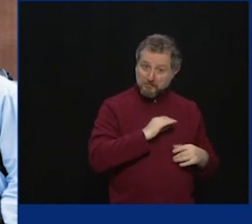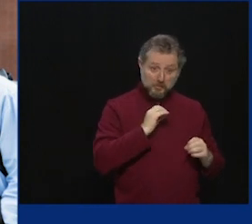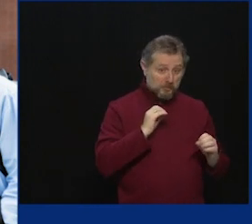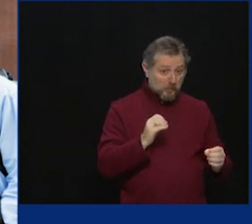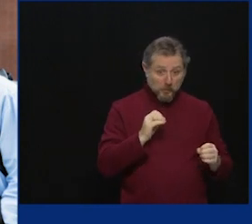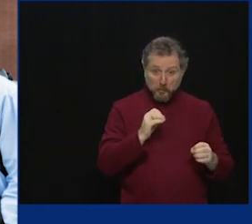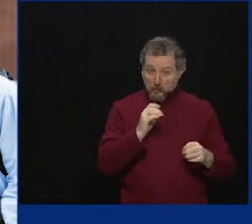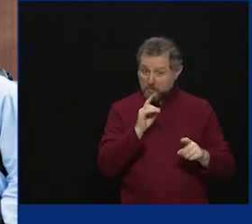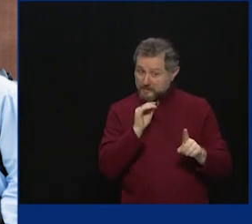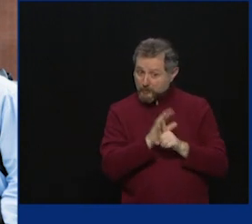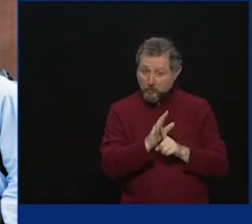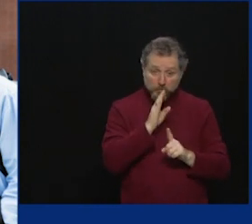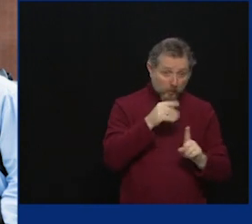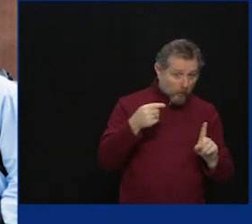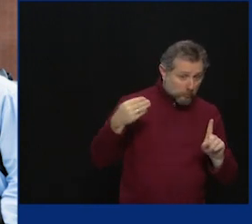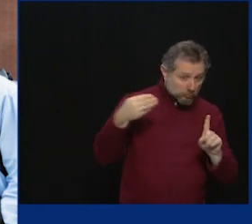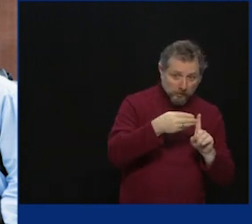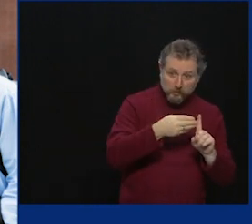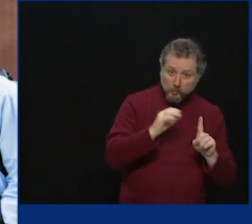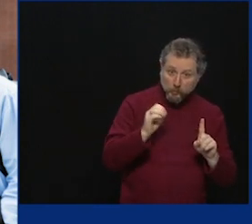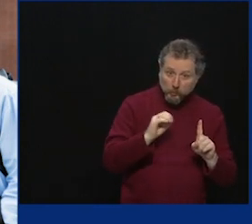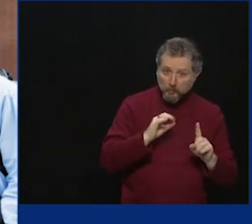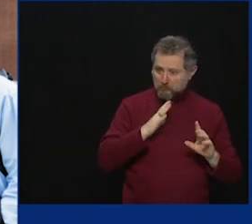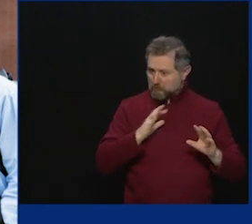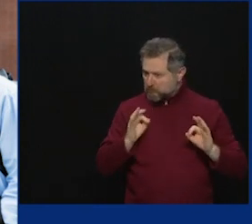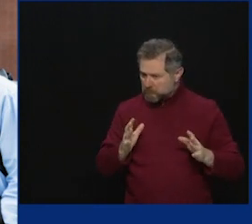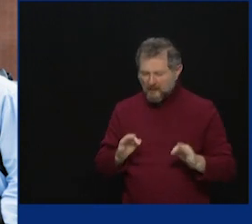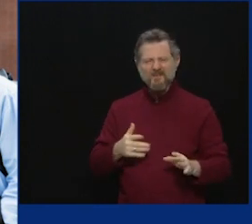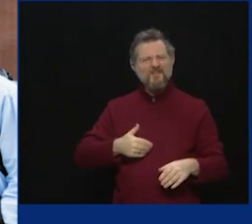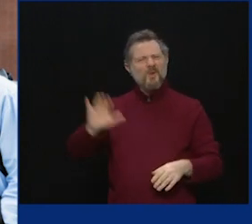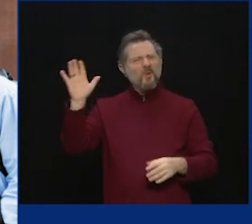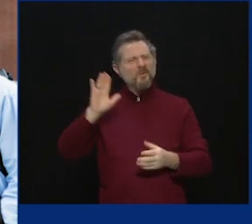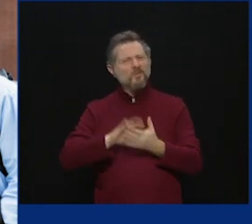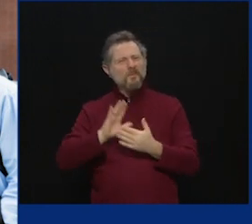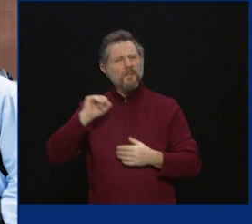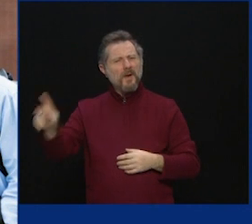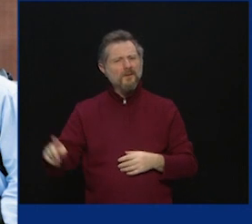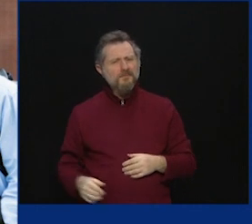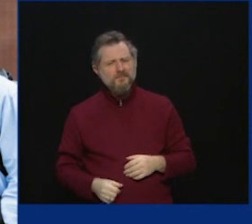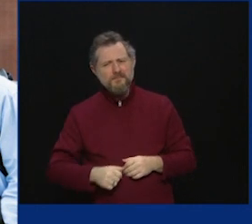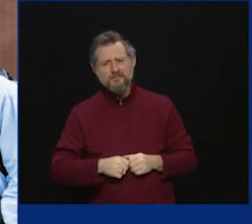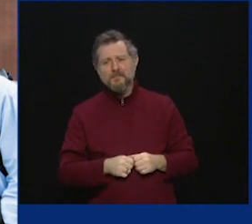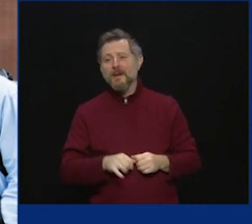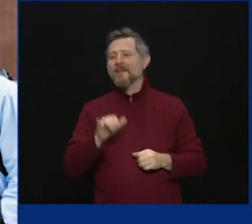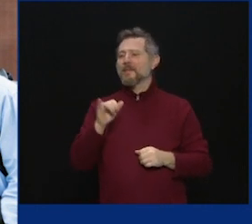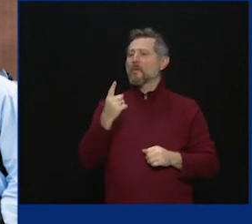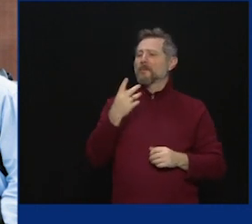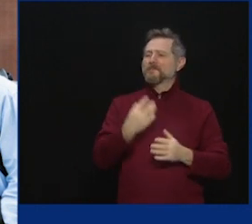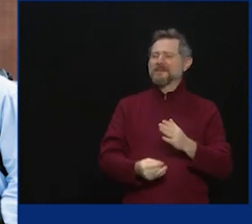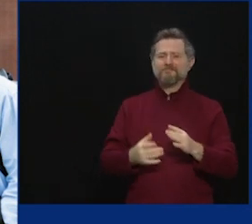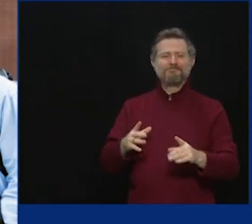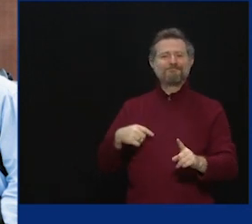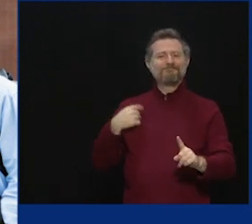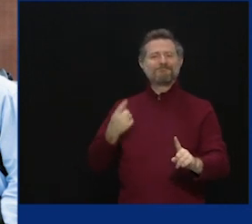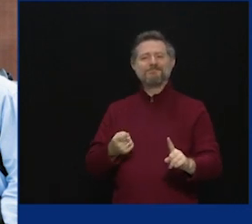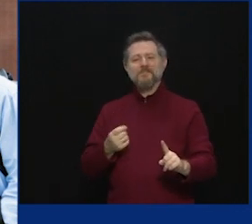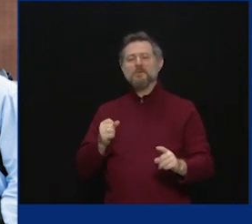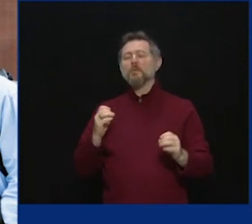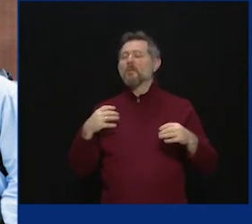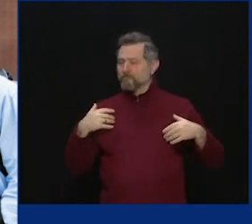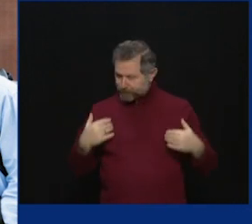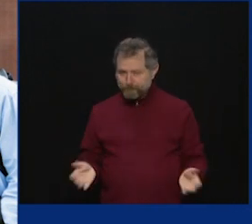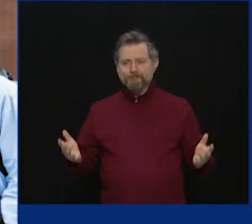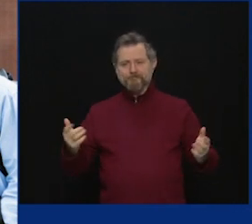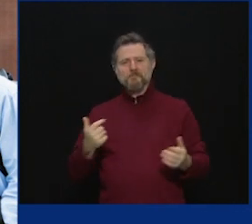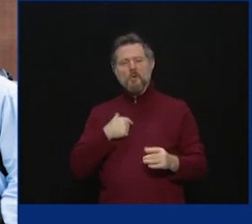and also we'll get them tested. And that's what's been missing, this opportunity to test the kids to keep them in school. So we truly hope that this will